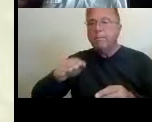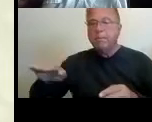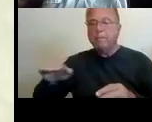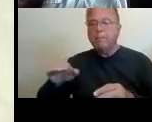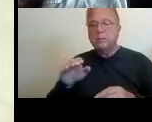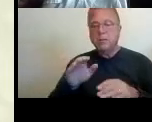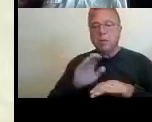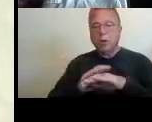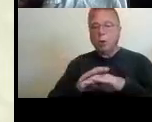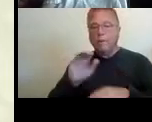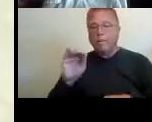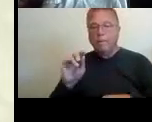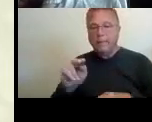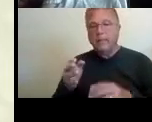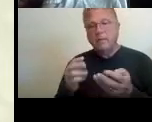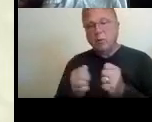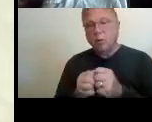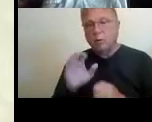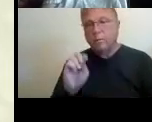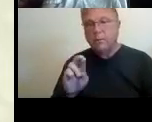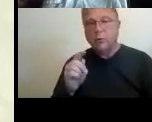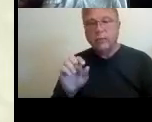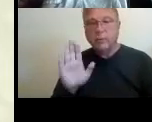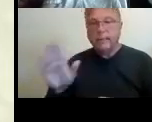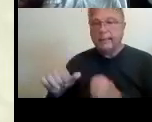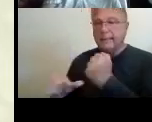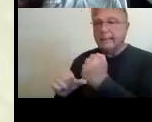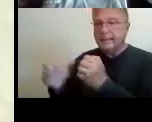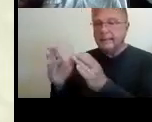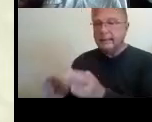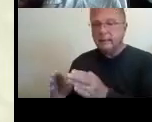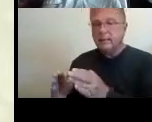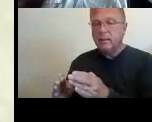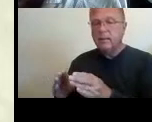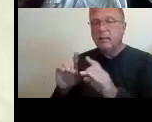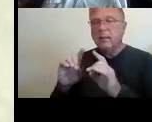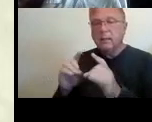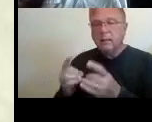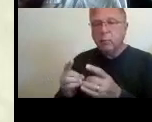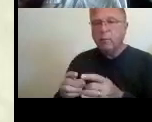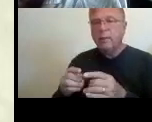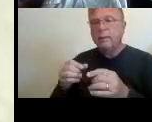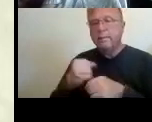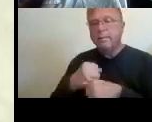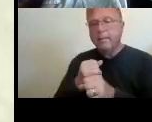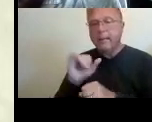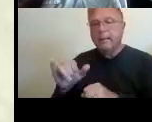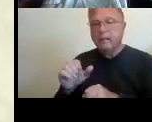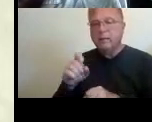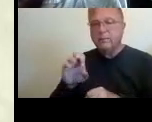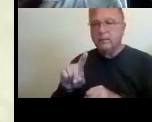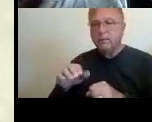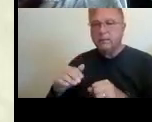with Mr. Gilman's assistant about it. The department that did them made those speed bumps so